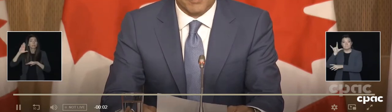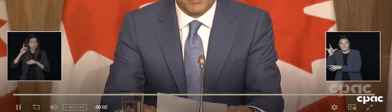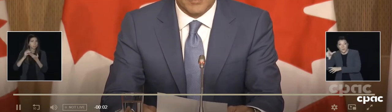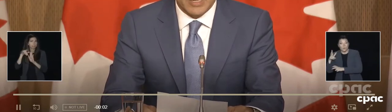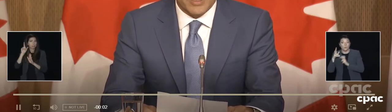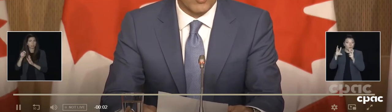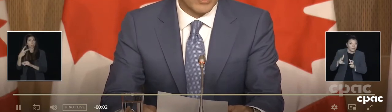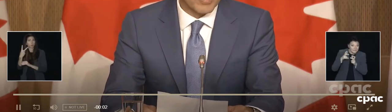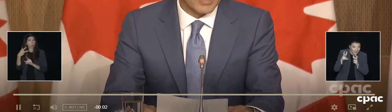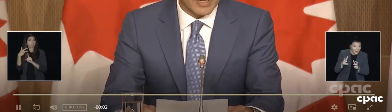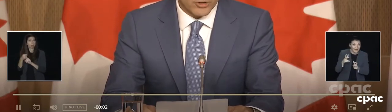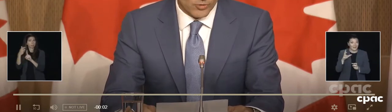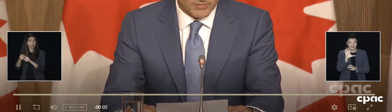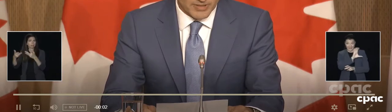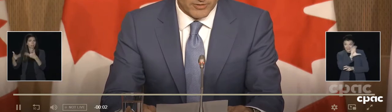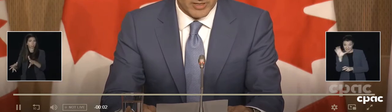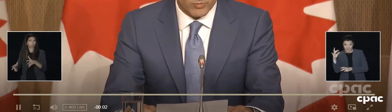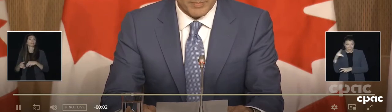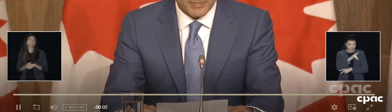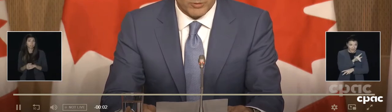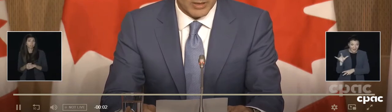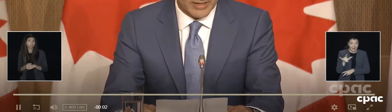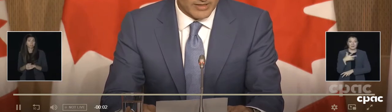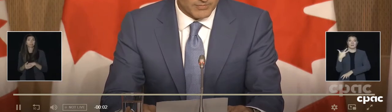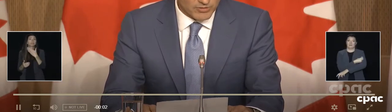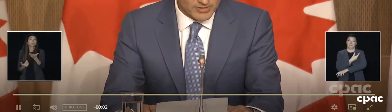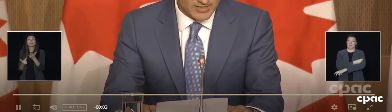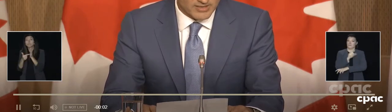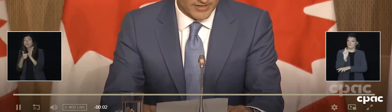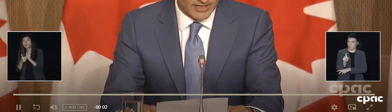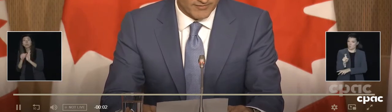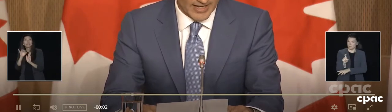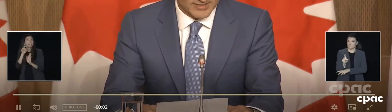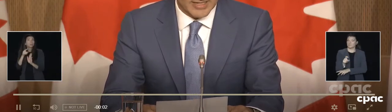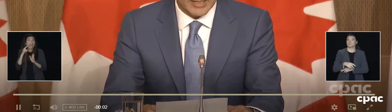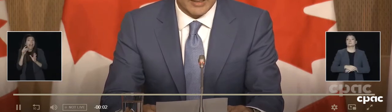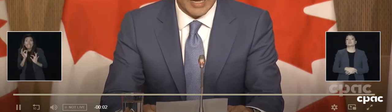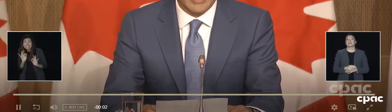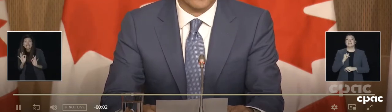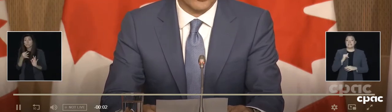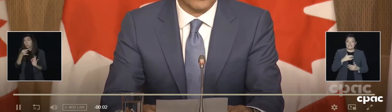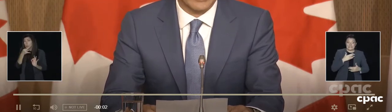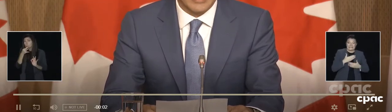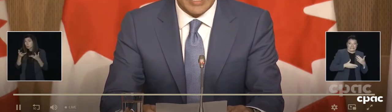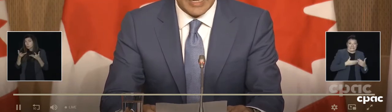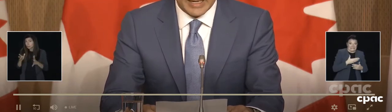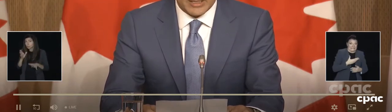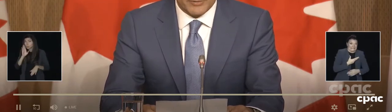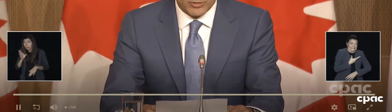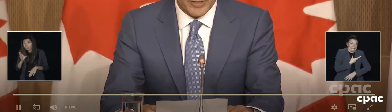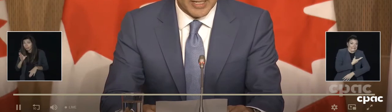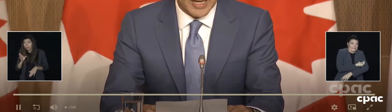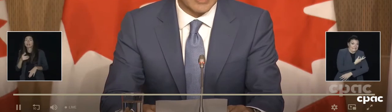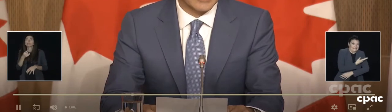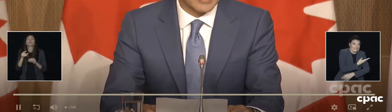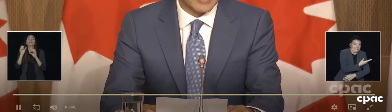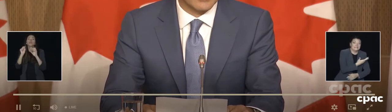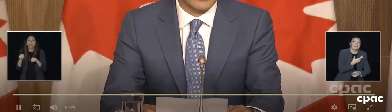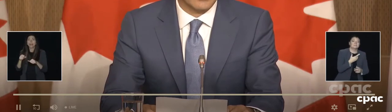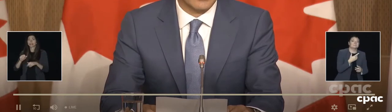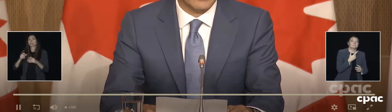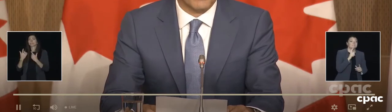vaccinated. There will be a short period where people who are in the process of getting vaccinated can show a negative